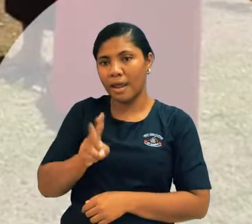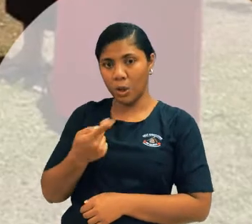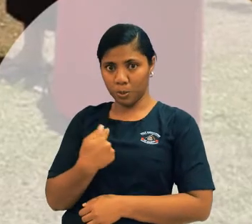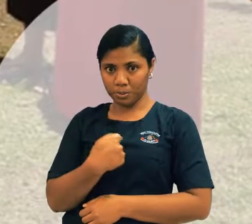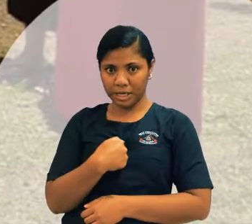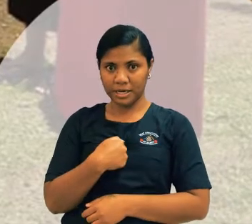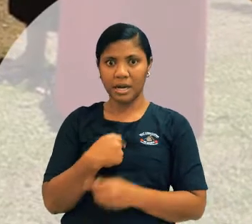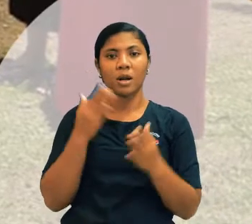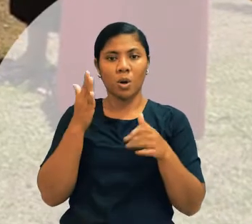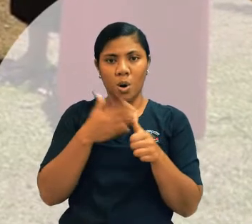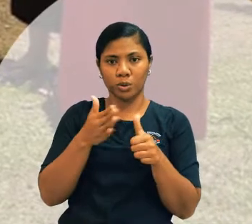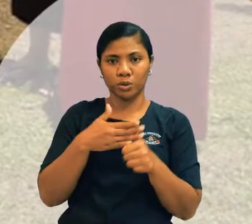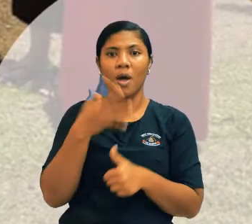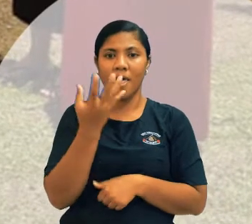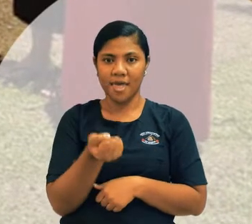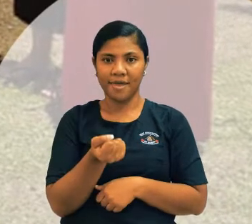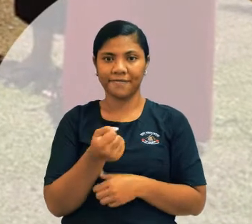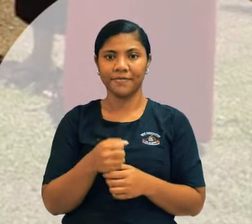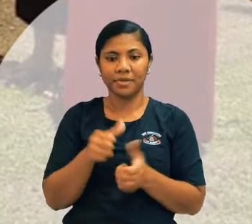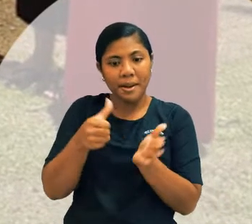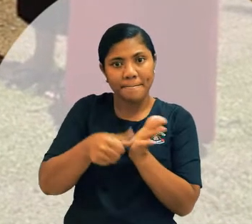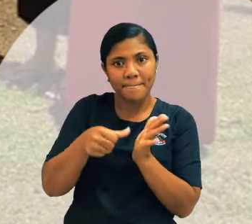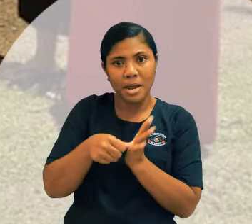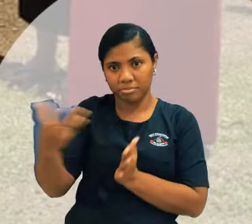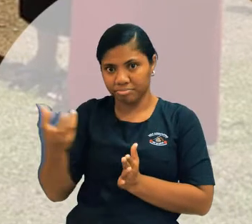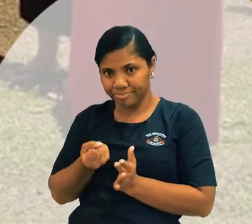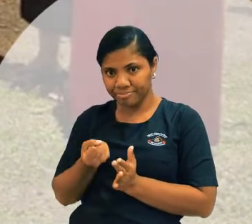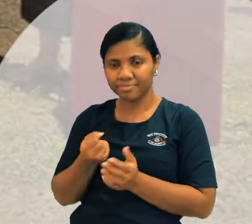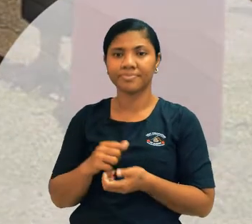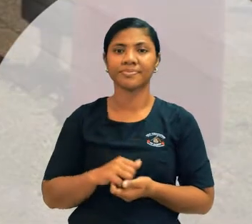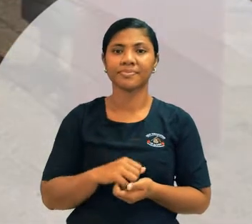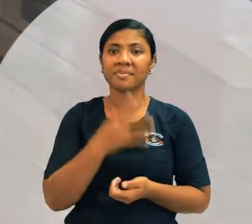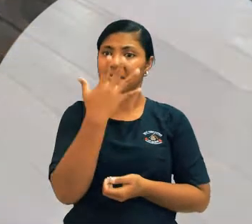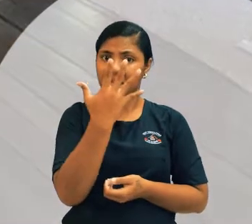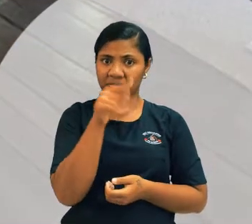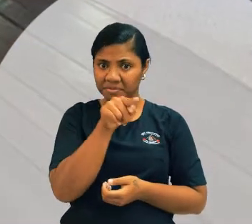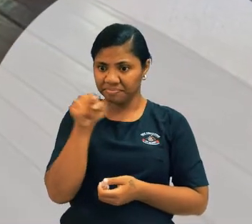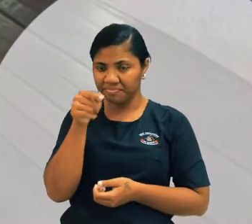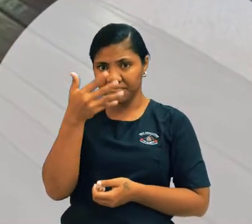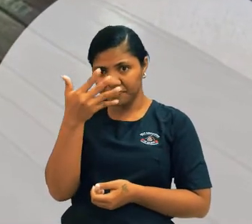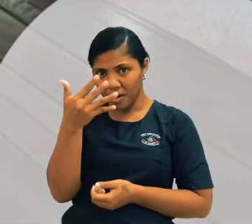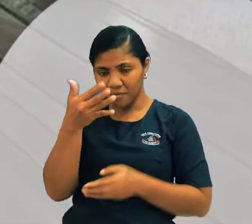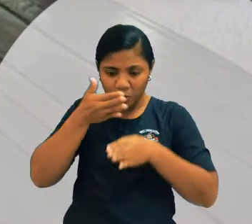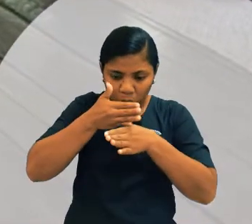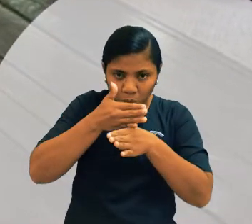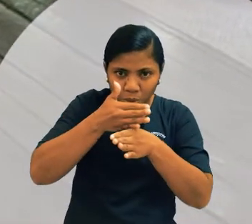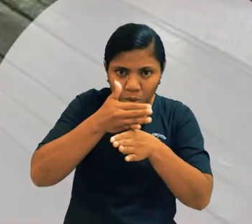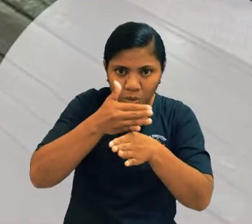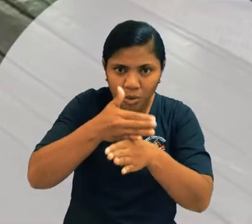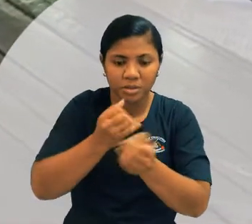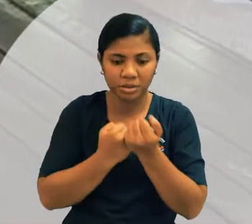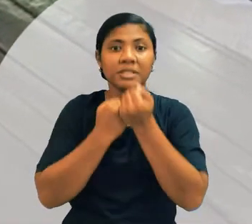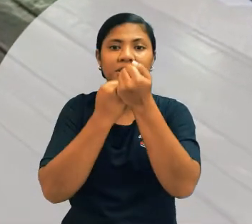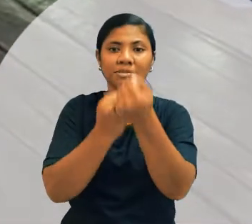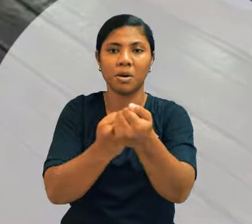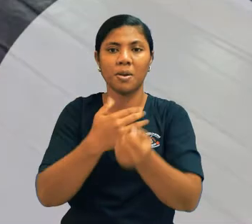financial commitments, but at the same time trying to support some of the people that helped us through business, to